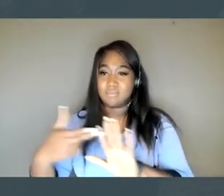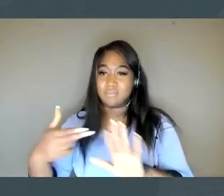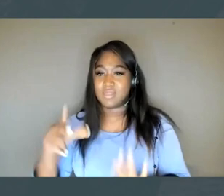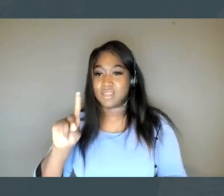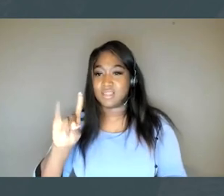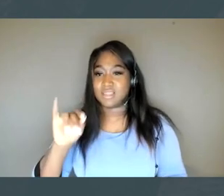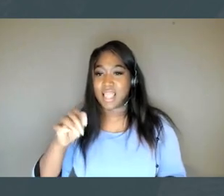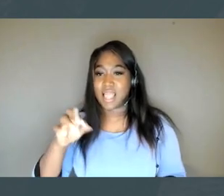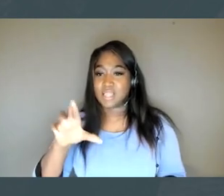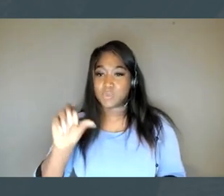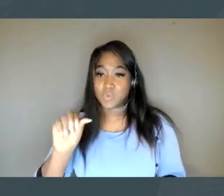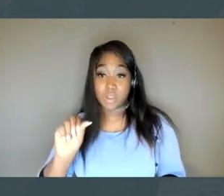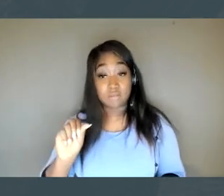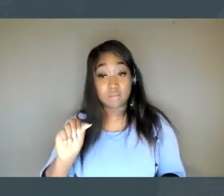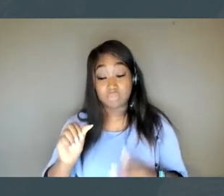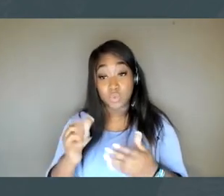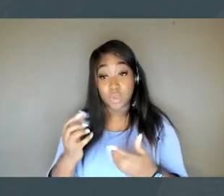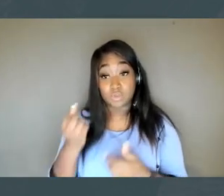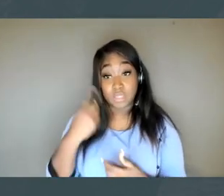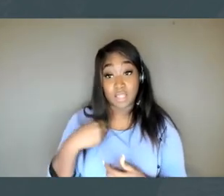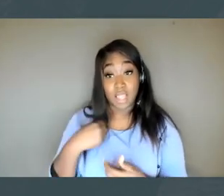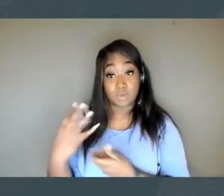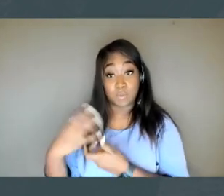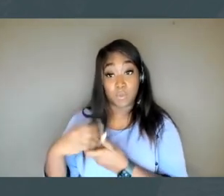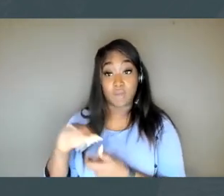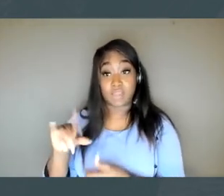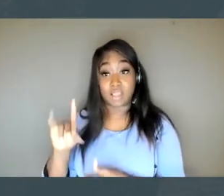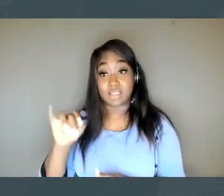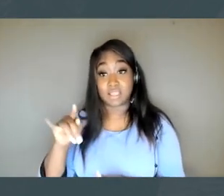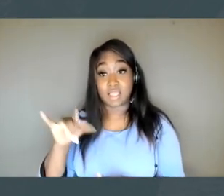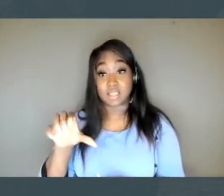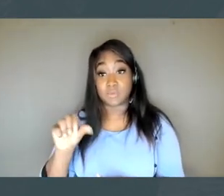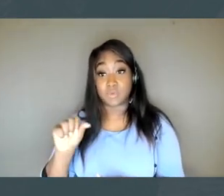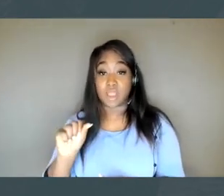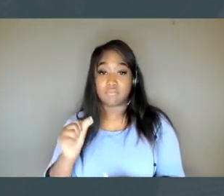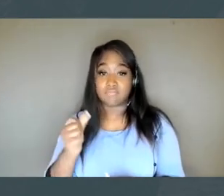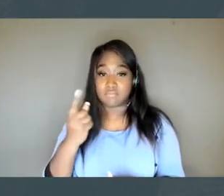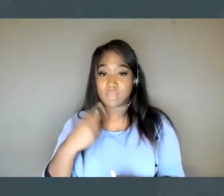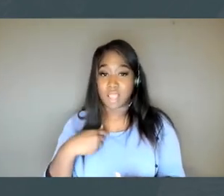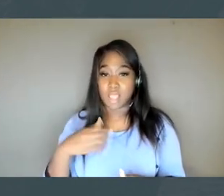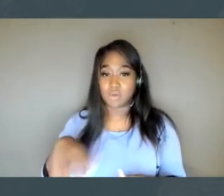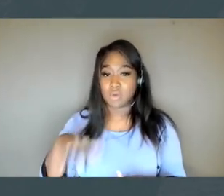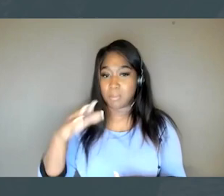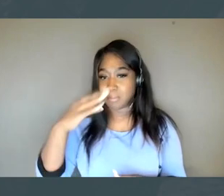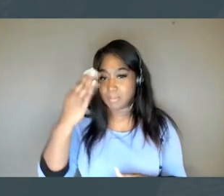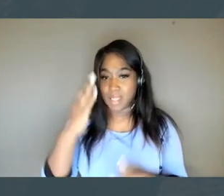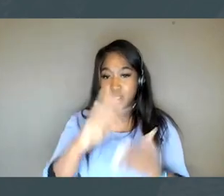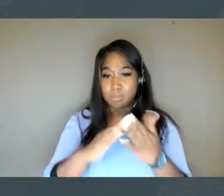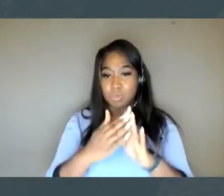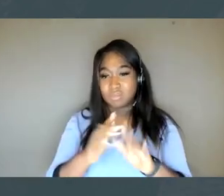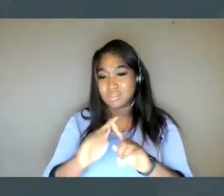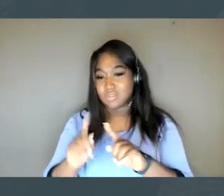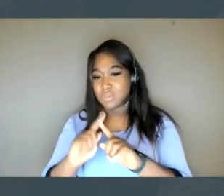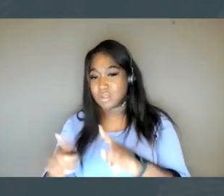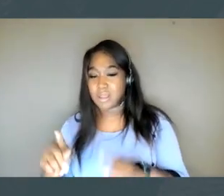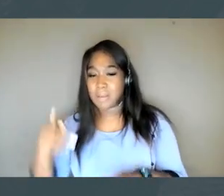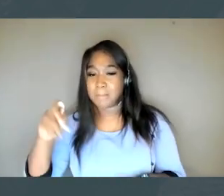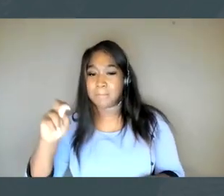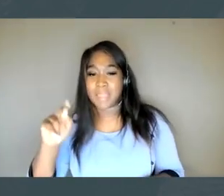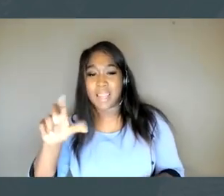myself as a part of a diaspora. I mean, I grew up in a Black community in New York with friends from Panama, Haiti, Puerto